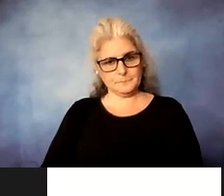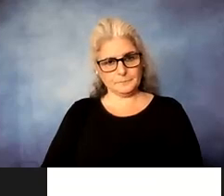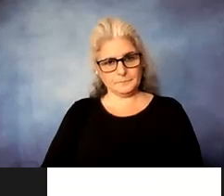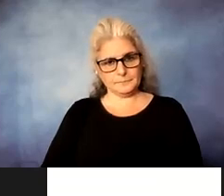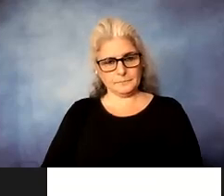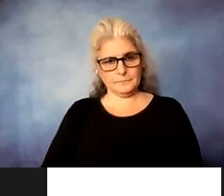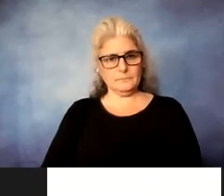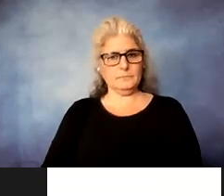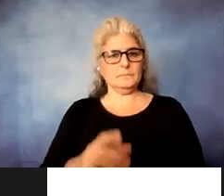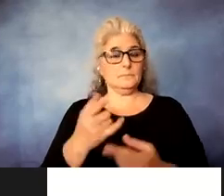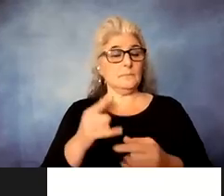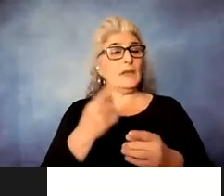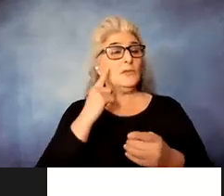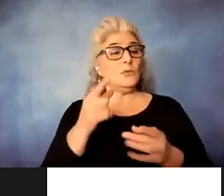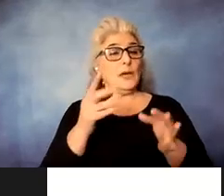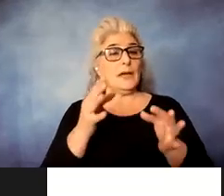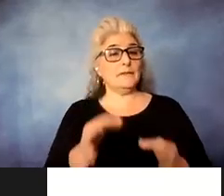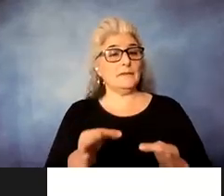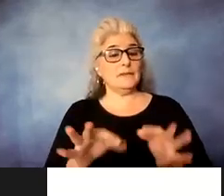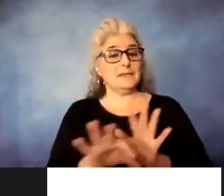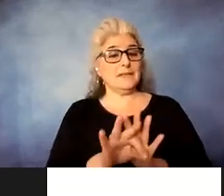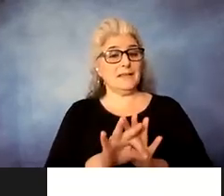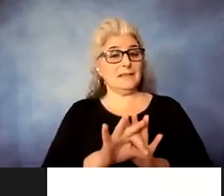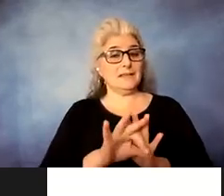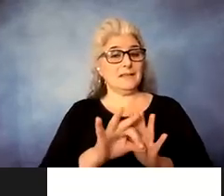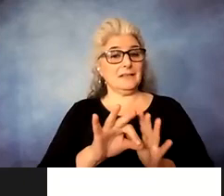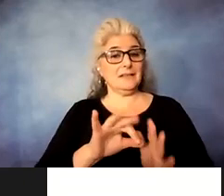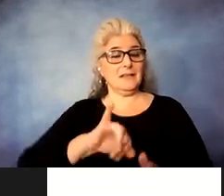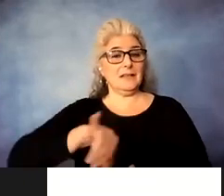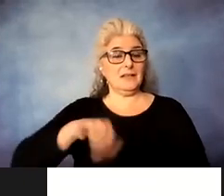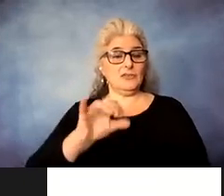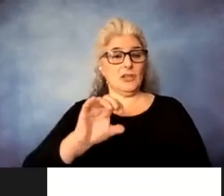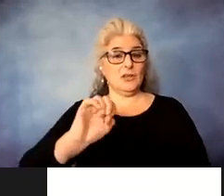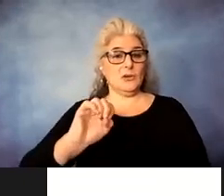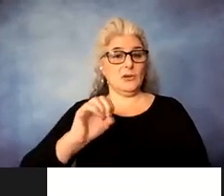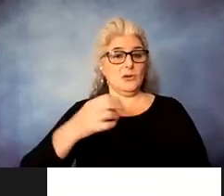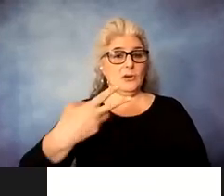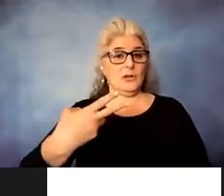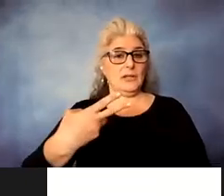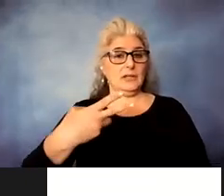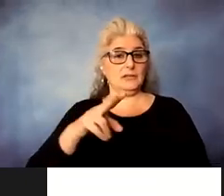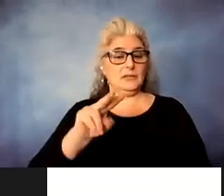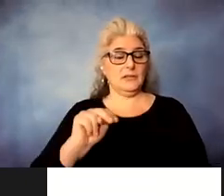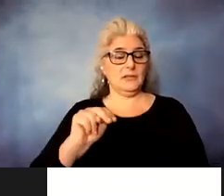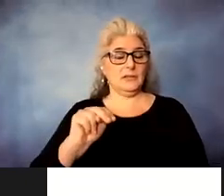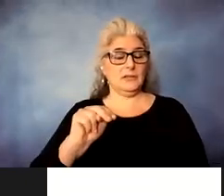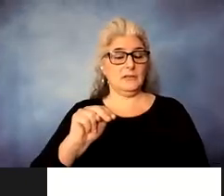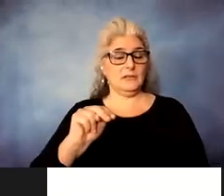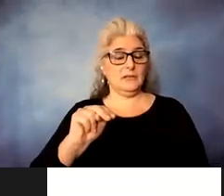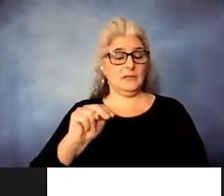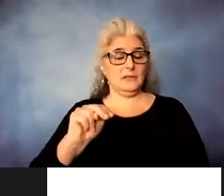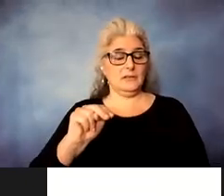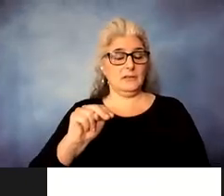You have selected capital J, capital O, capital H, capital